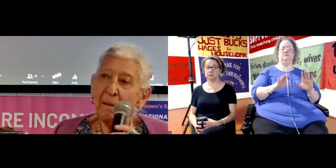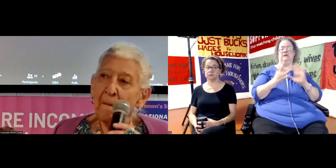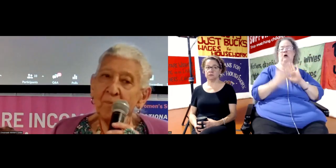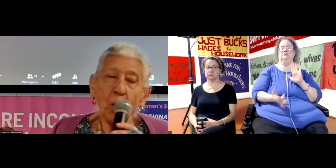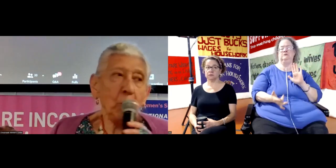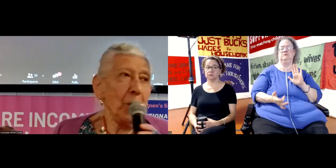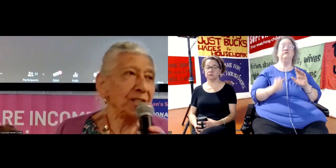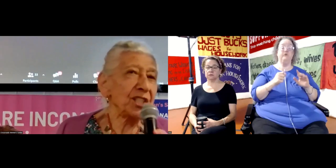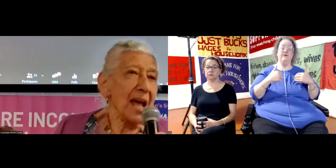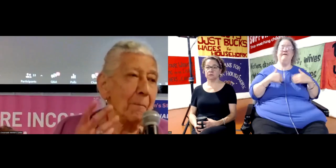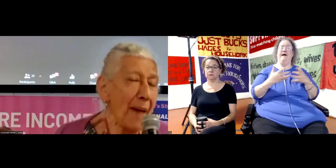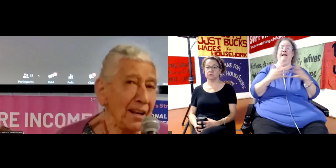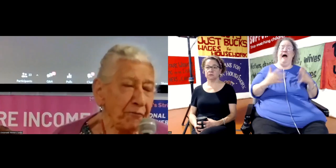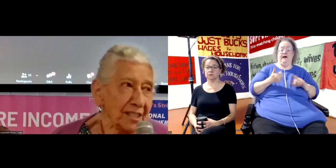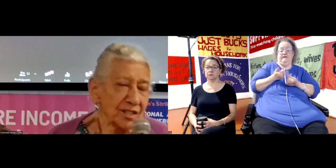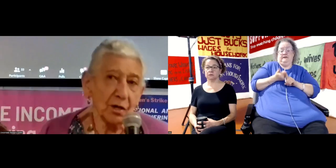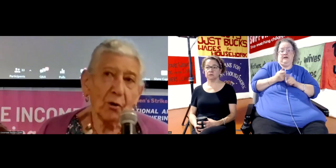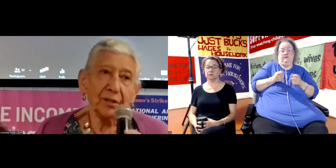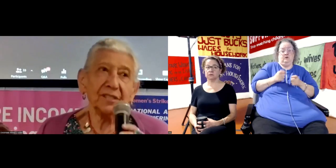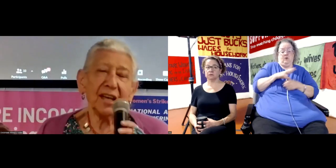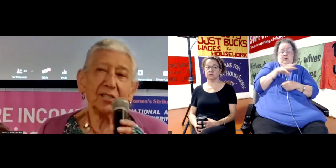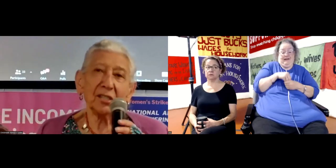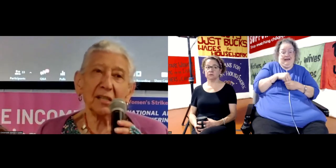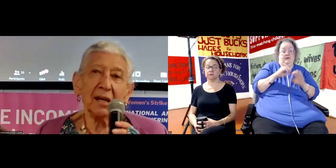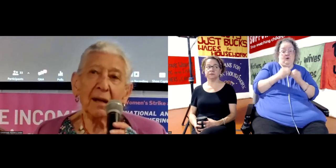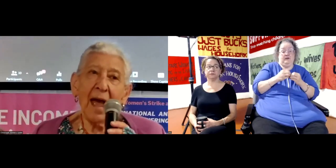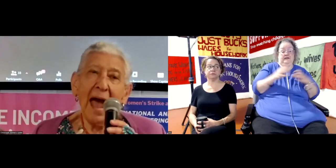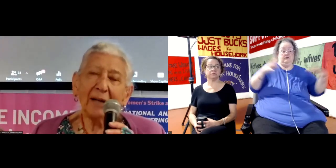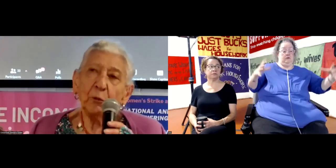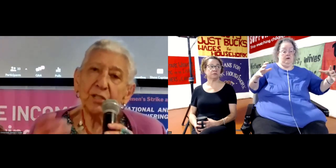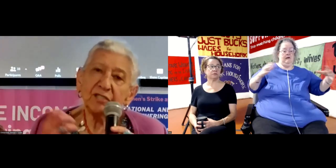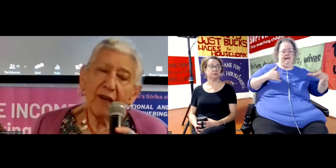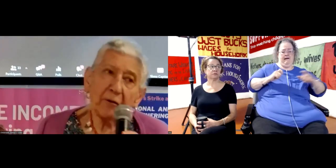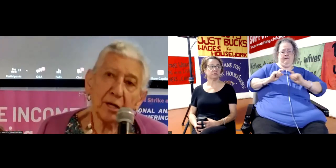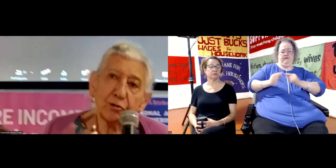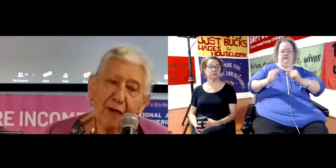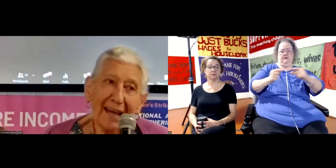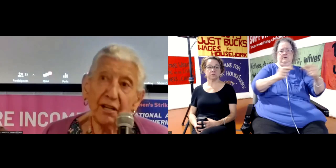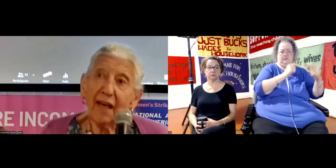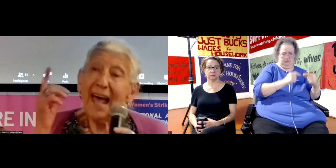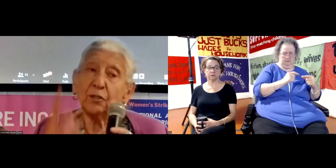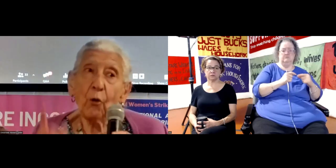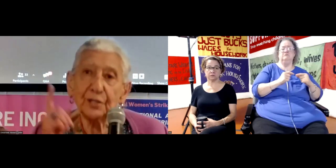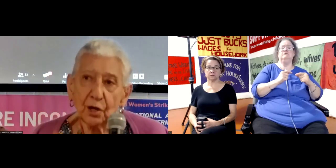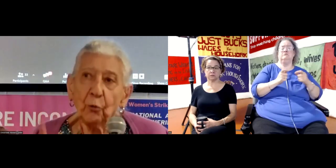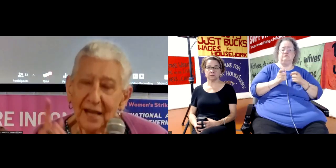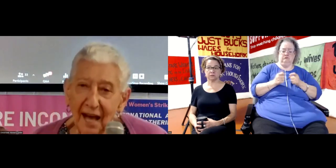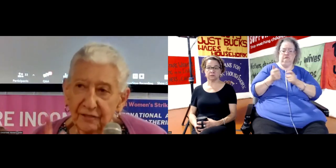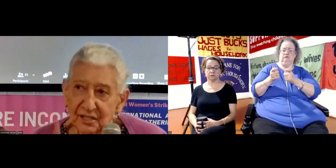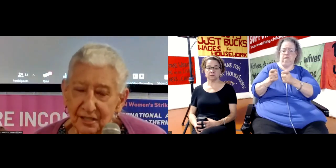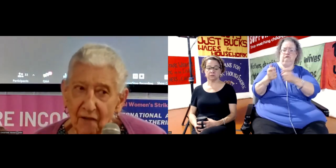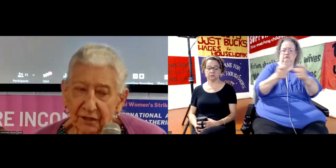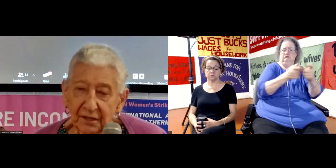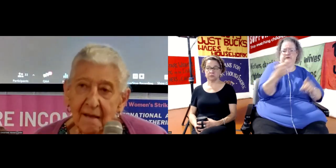organization, which benefits the organization and which is very attractive, and also we